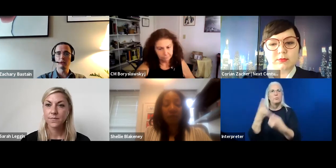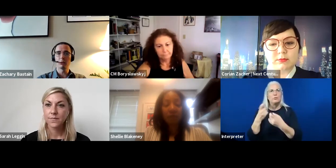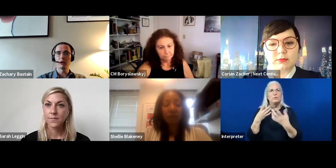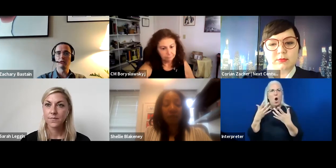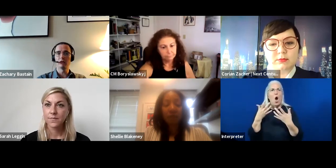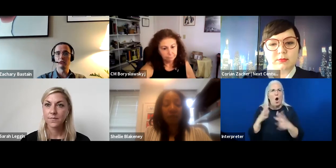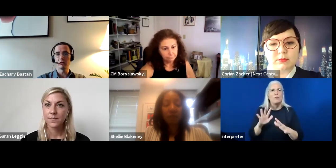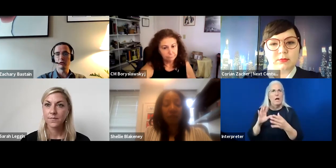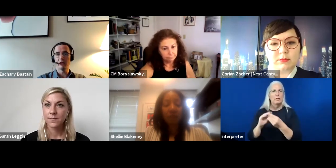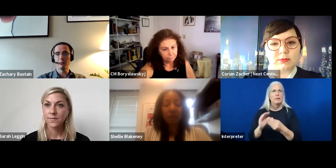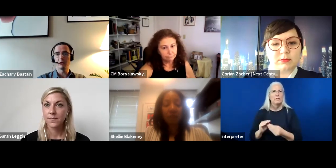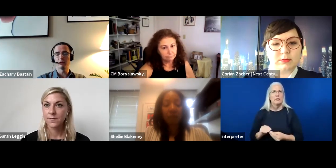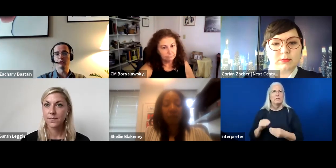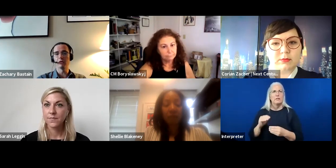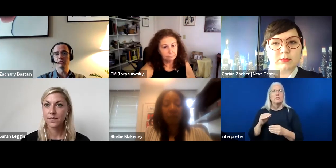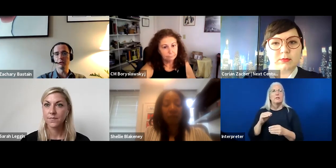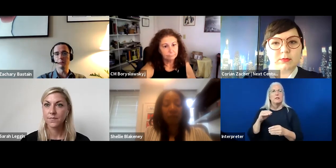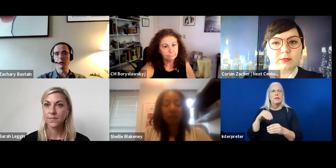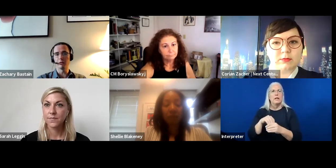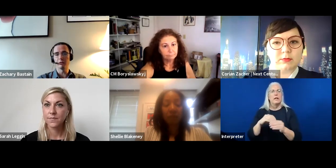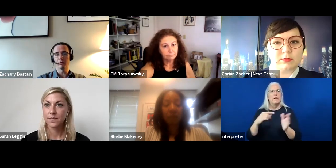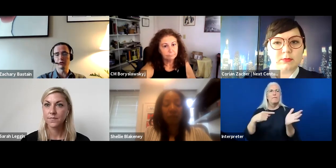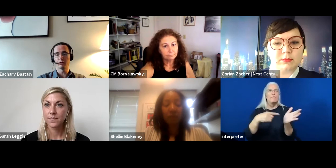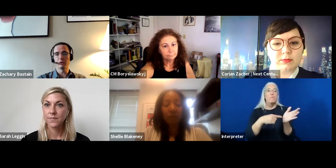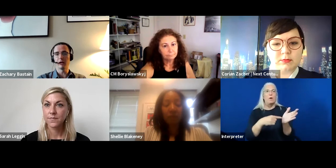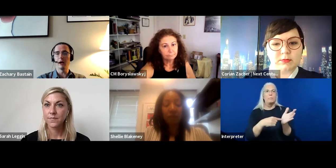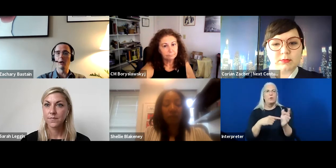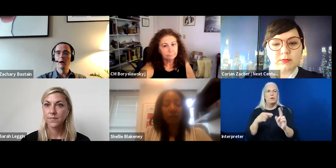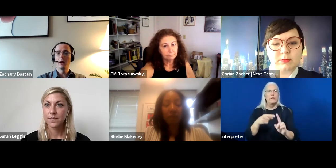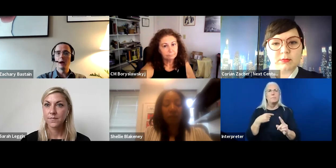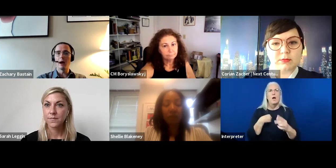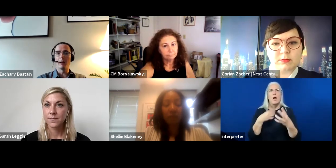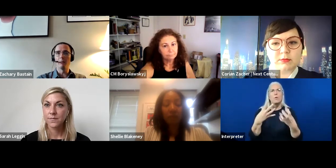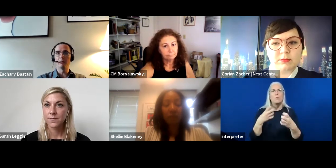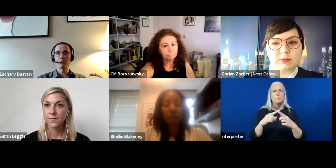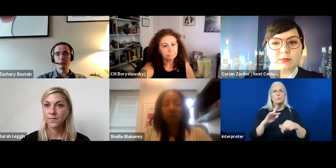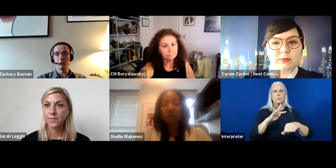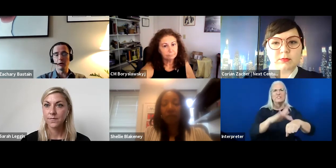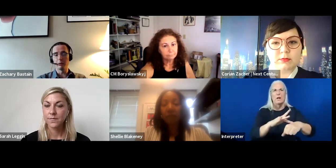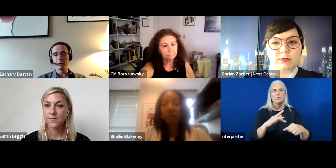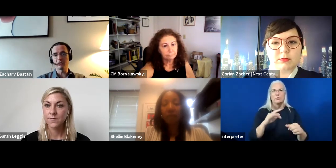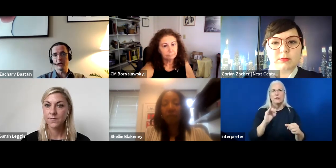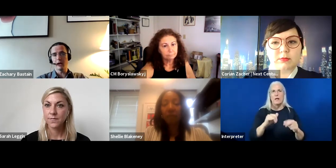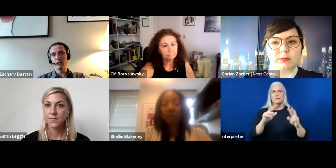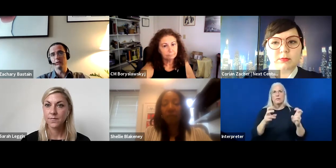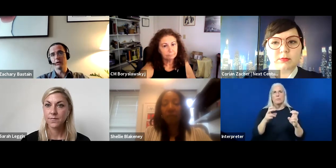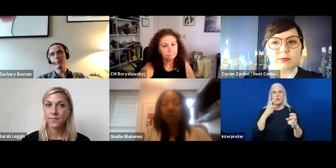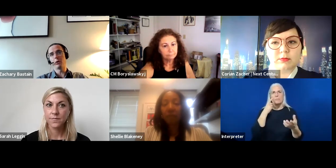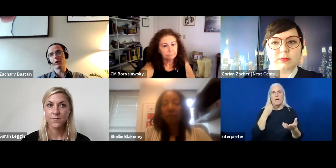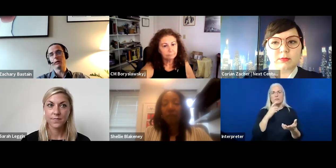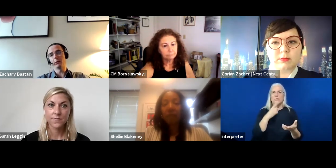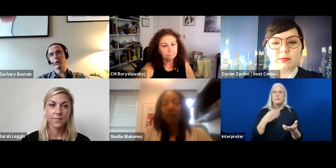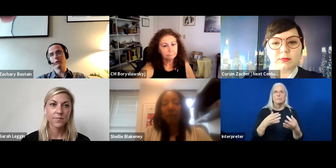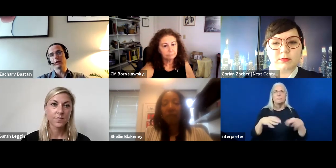So I just wanted to touch on that because it does seem relevant to our discussion right now. First of all, Verizon has